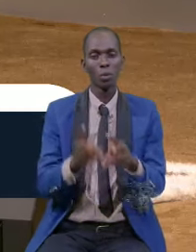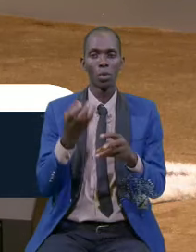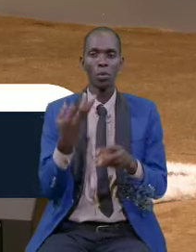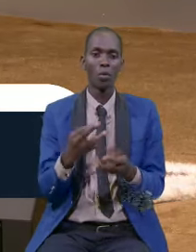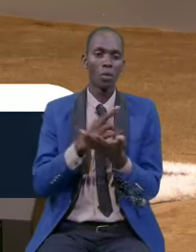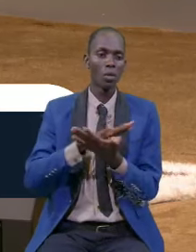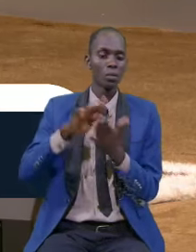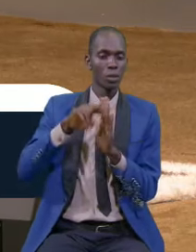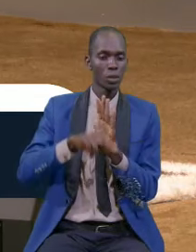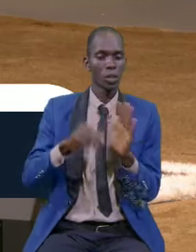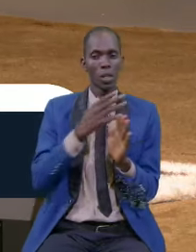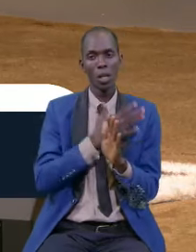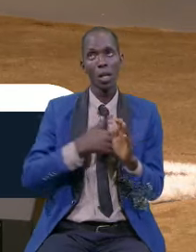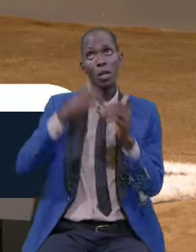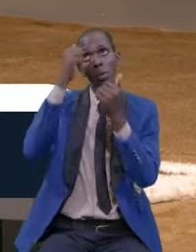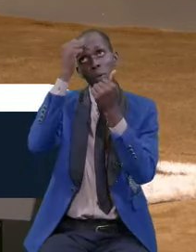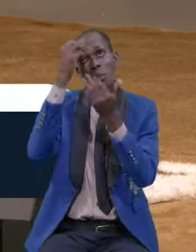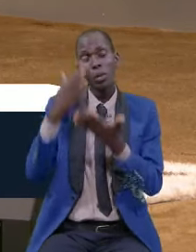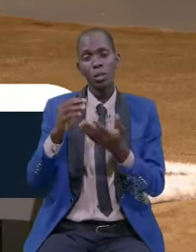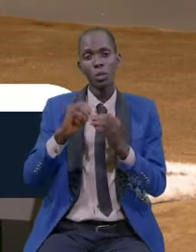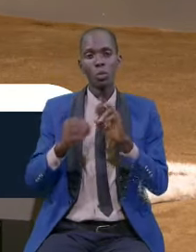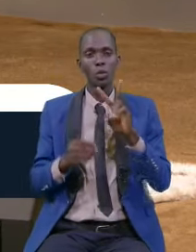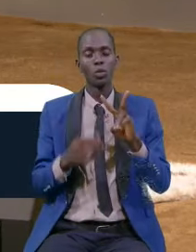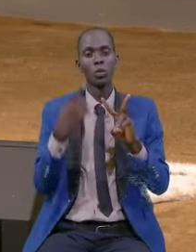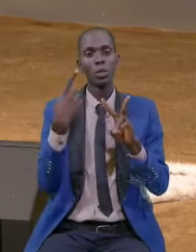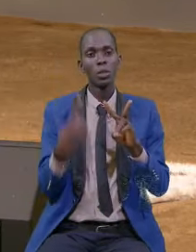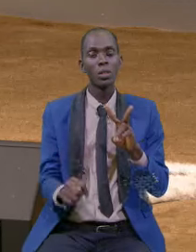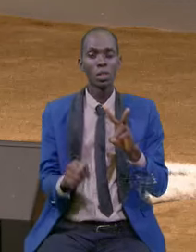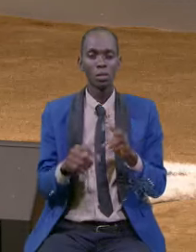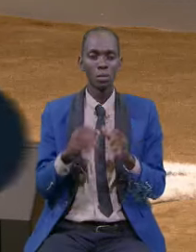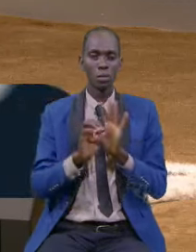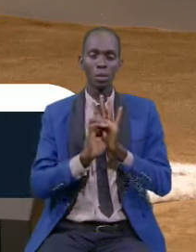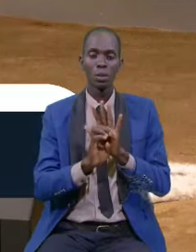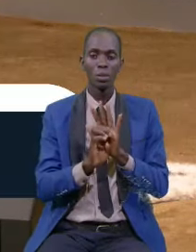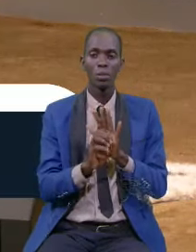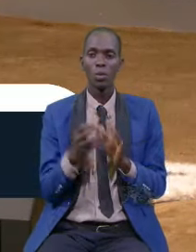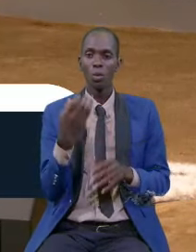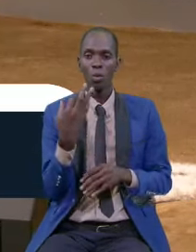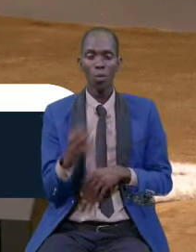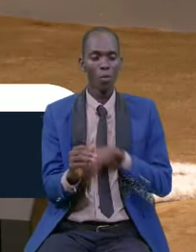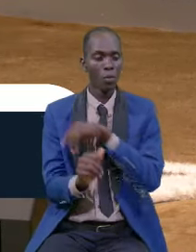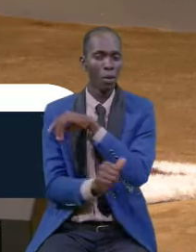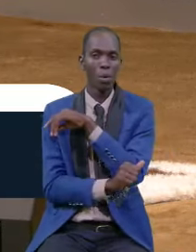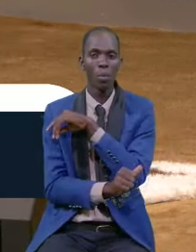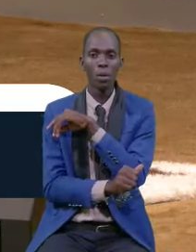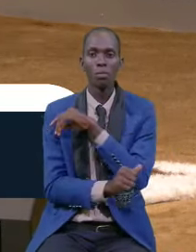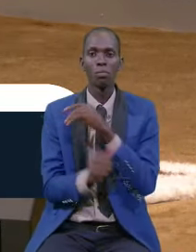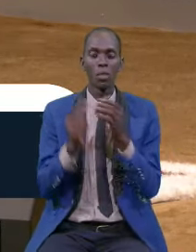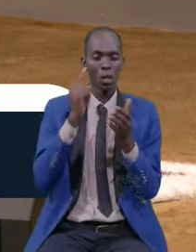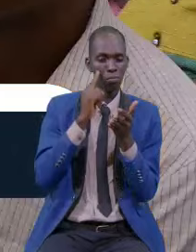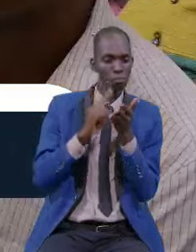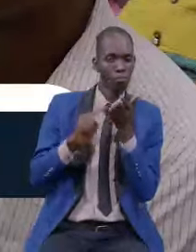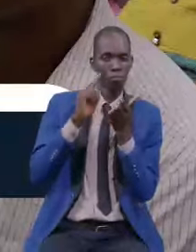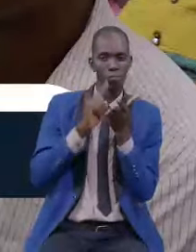and obedience. Number two, the pattern of Abraham's observable